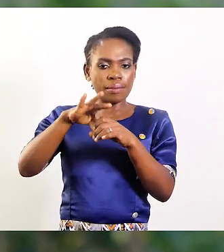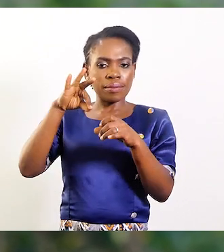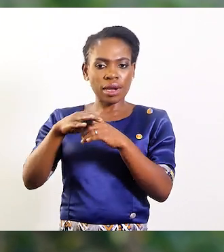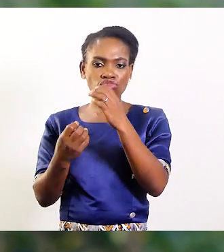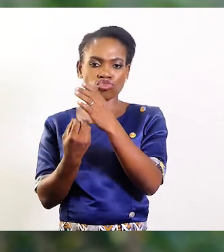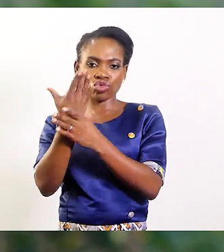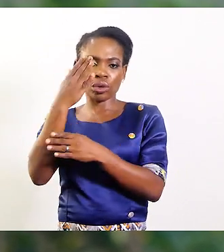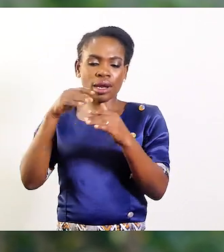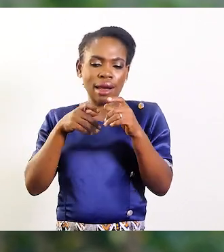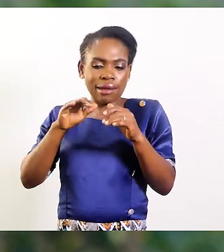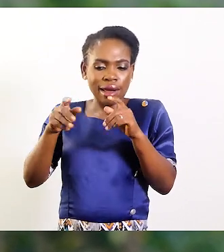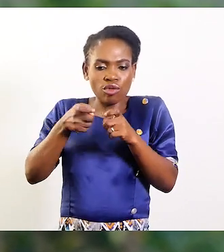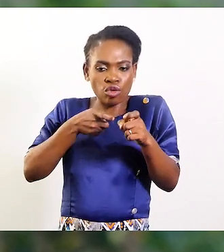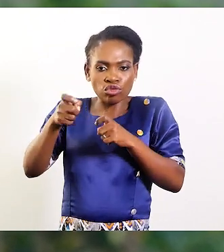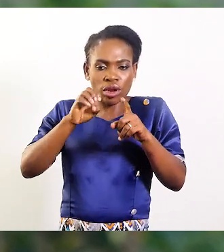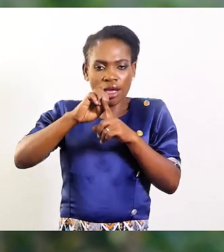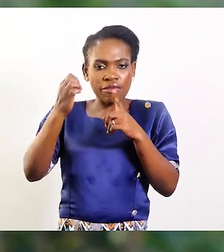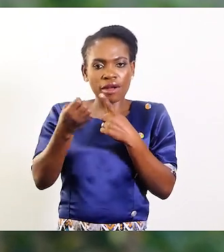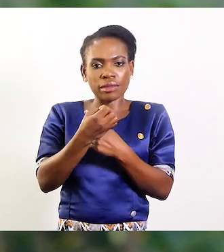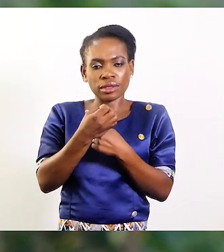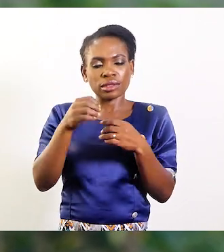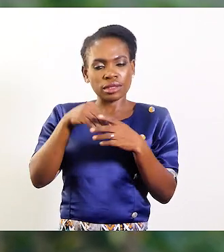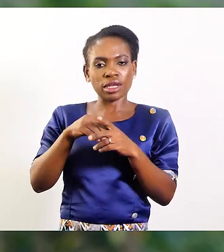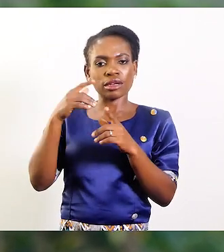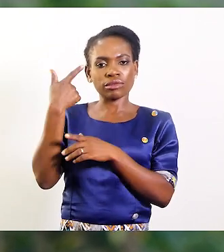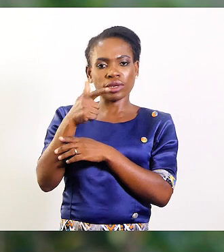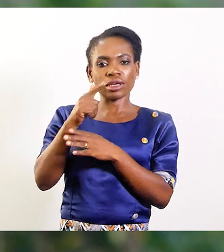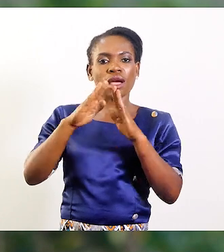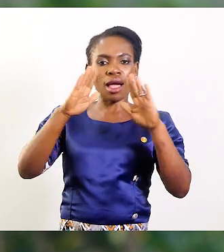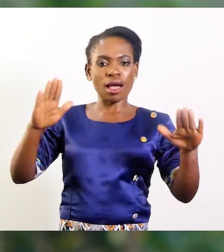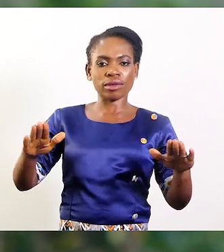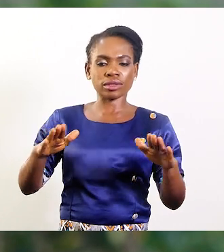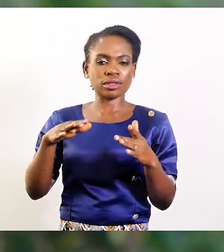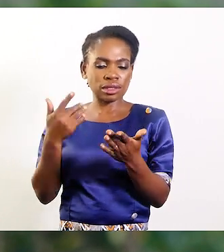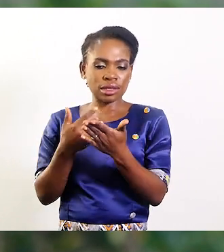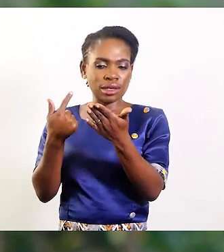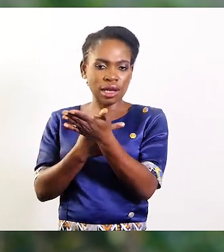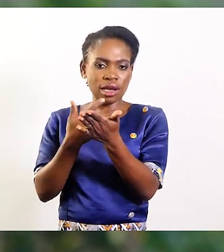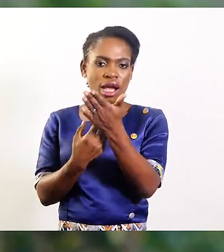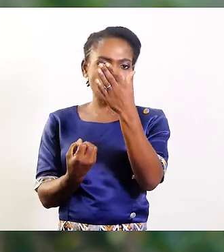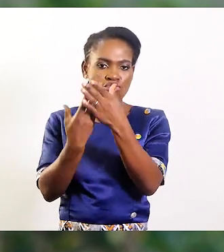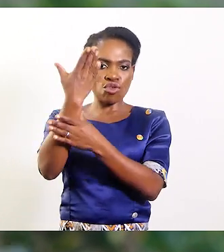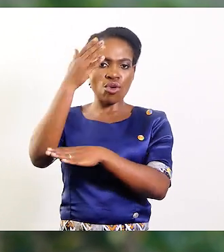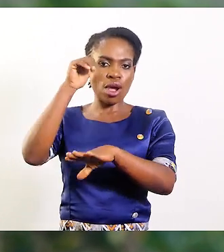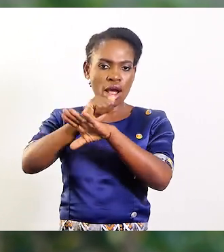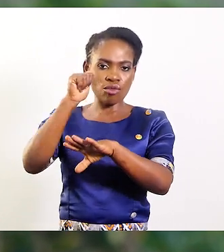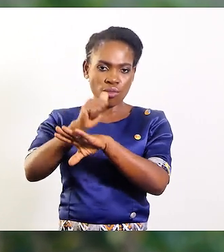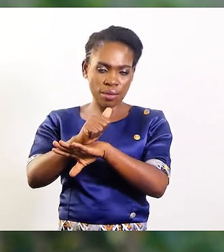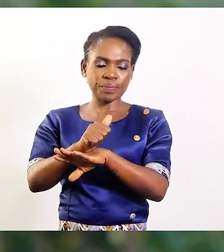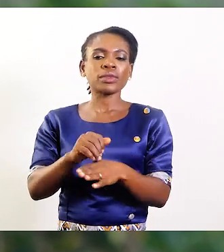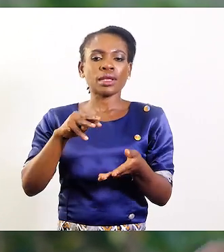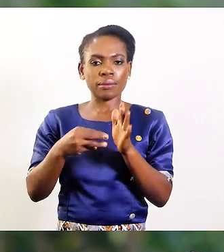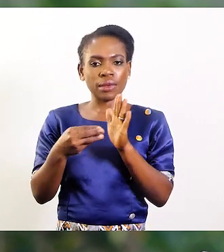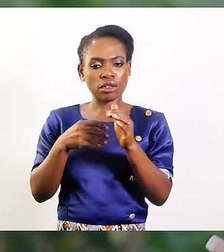controlled environments in the greenhouse. This is Ghana Grows Edwuma. I'm Maraba Kumson. As always, Ghana Grows Edwuma is brought